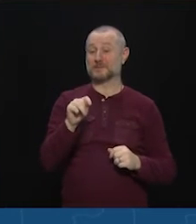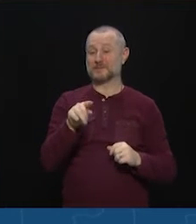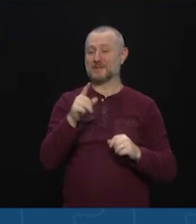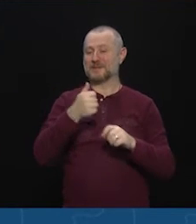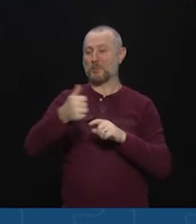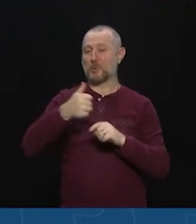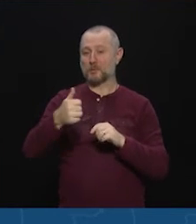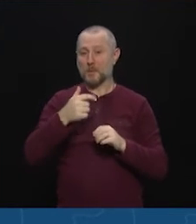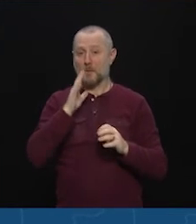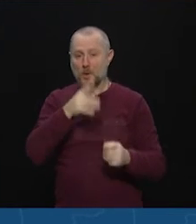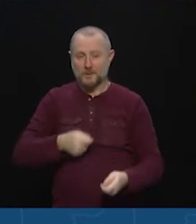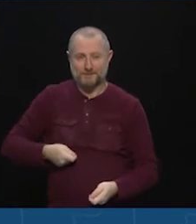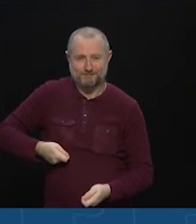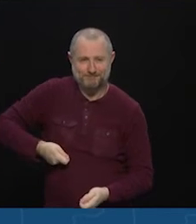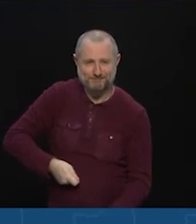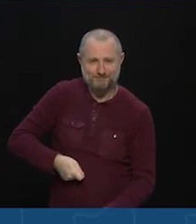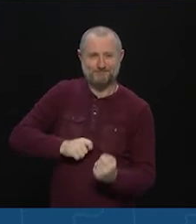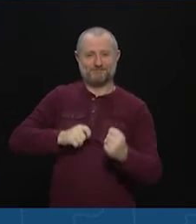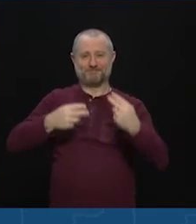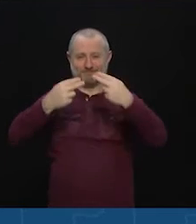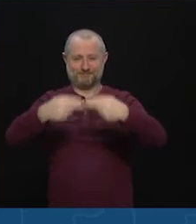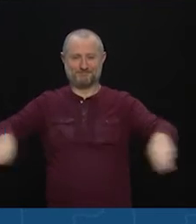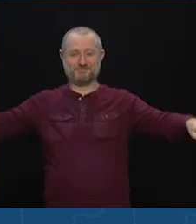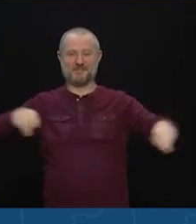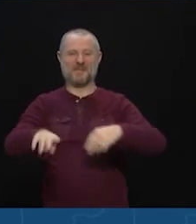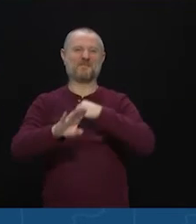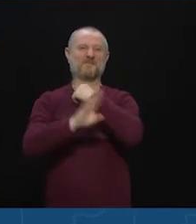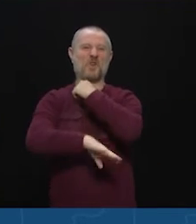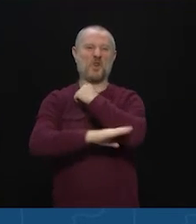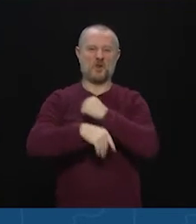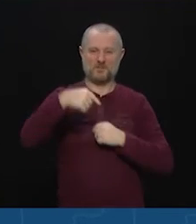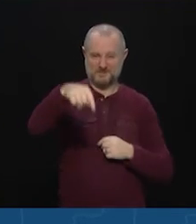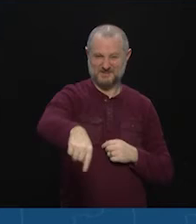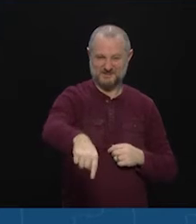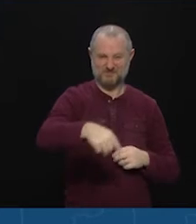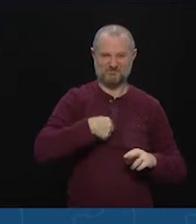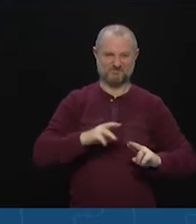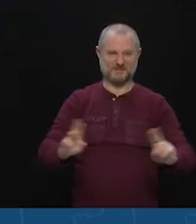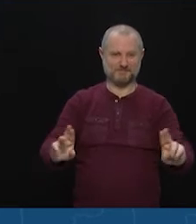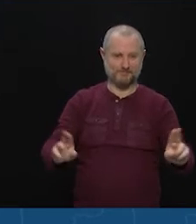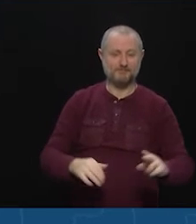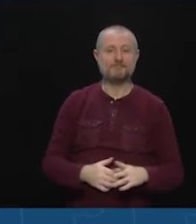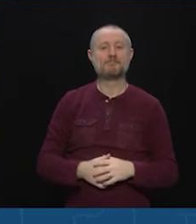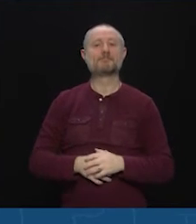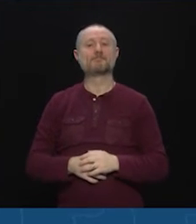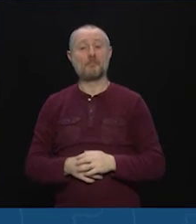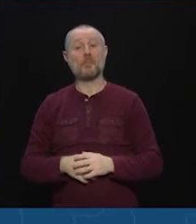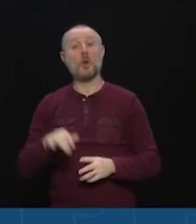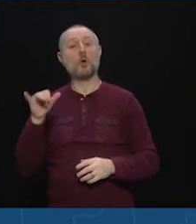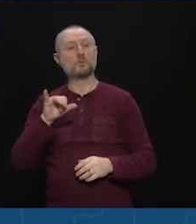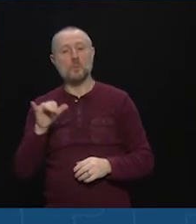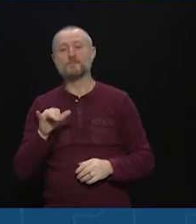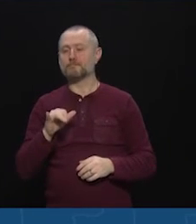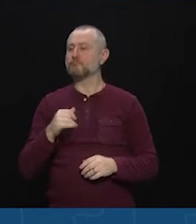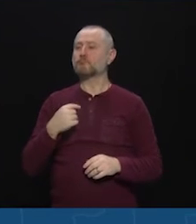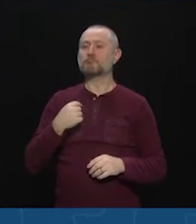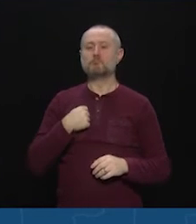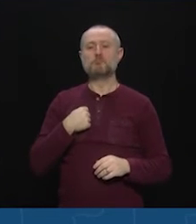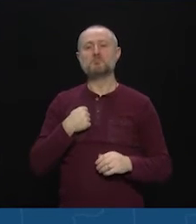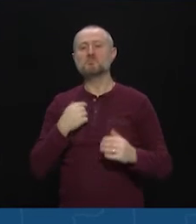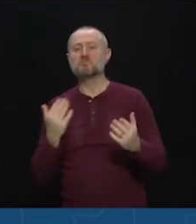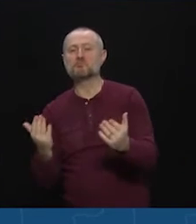this fall, so get ready for that. I'm also very interested in proposals like Blueprint